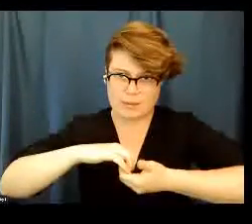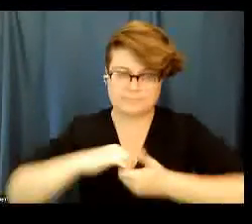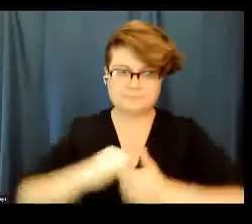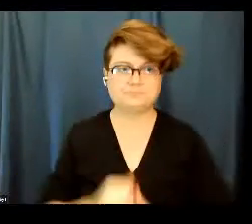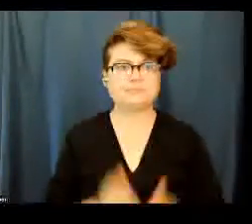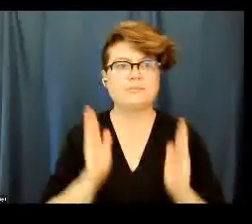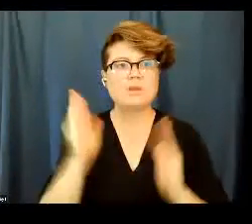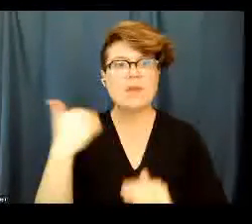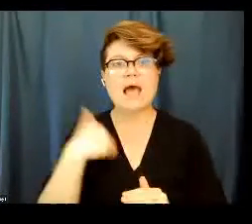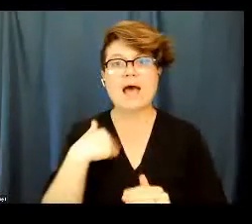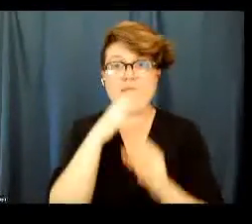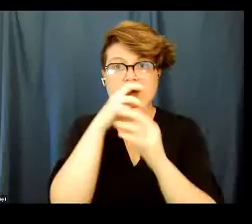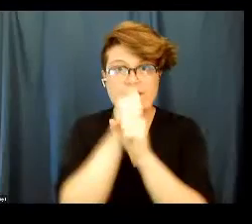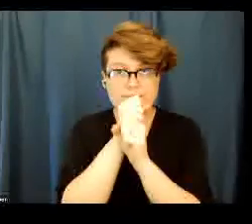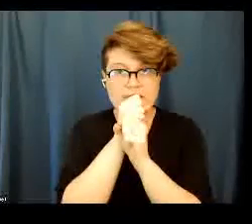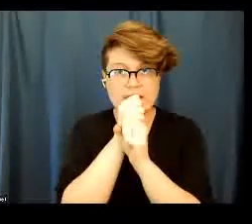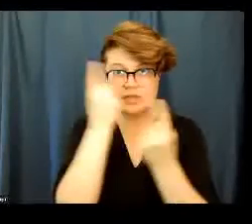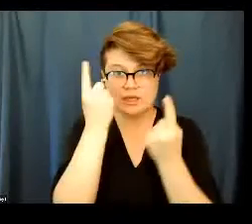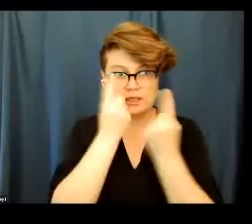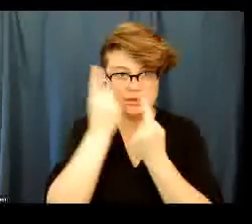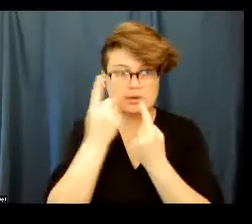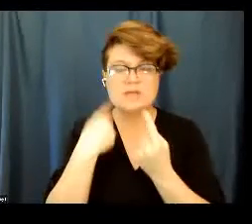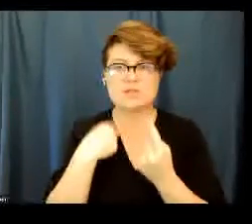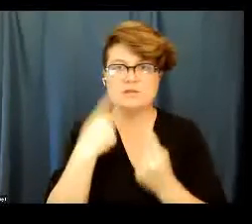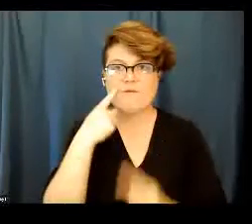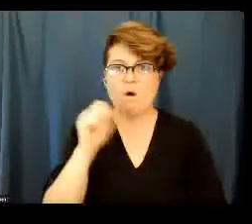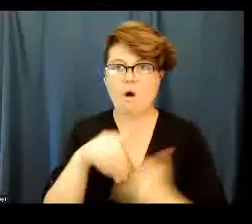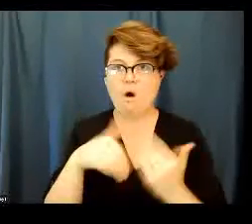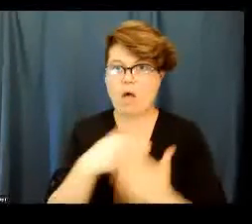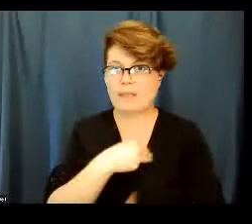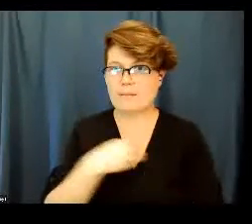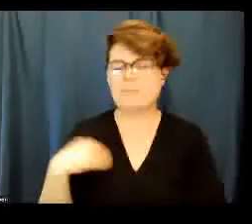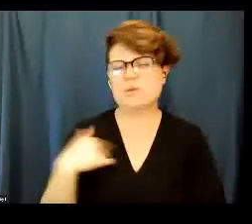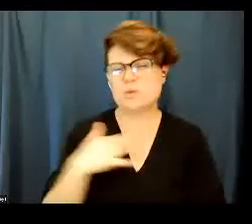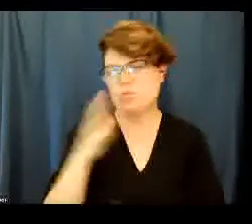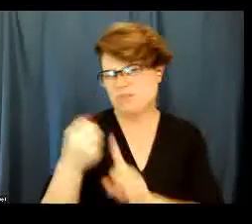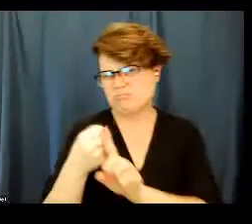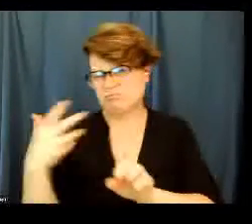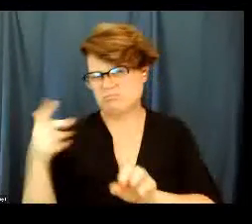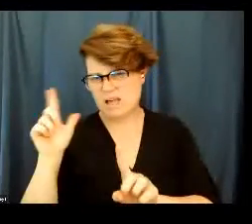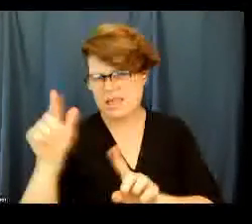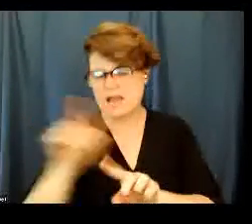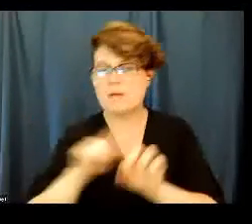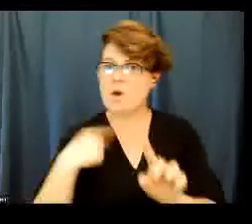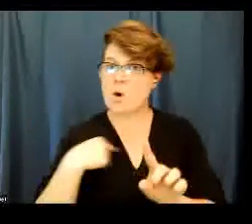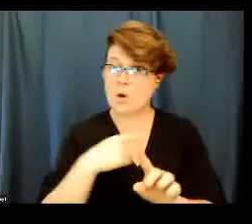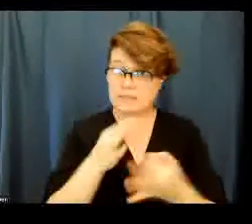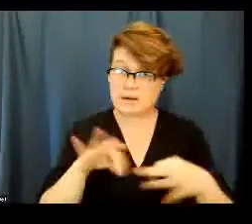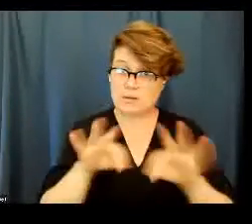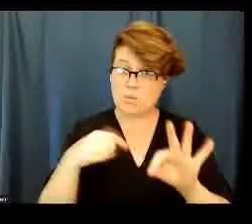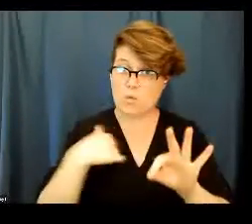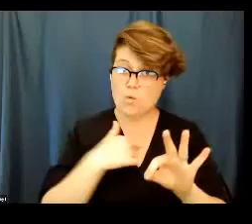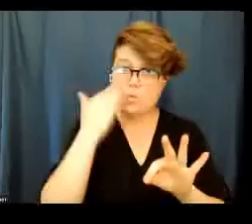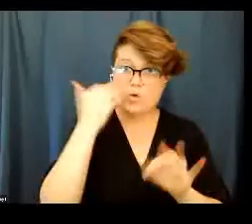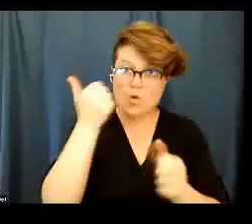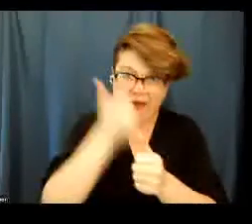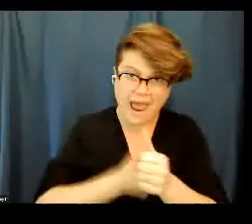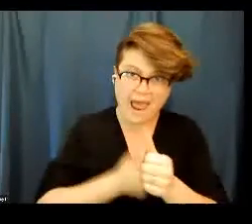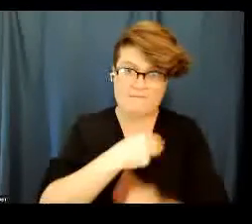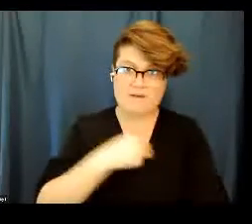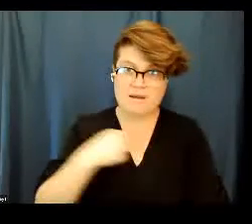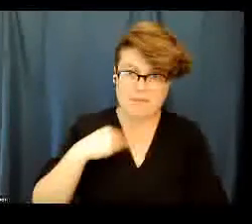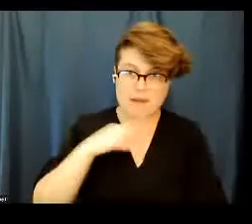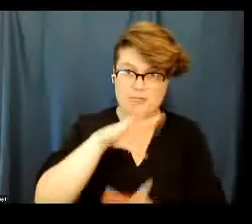of all the SART members, right? We're going to talk a little bit more about this later, but we know that every single member of the SART has different